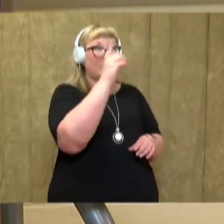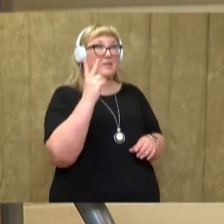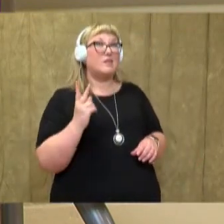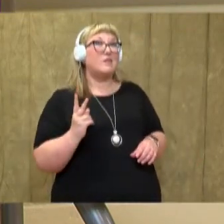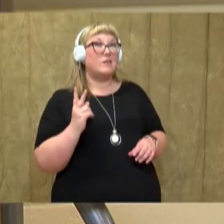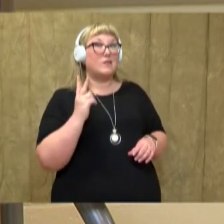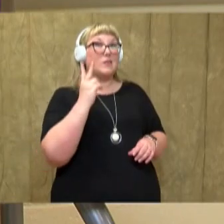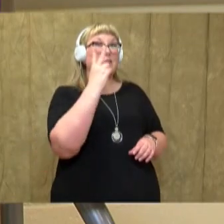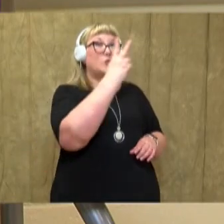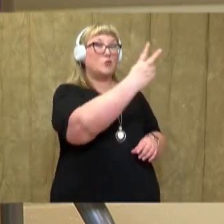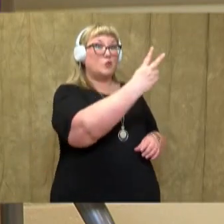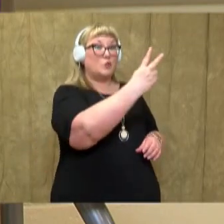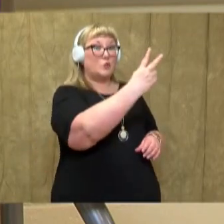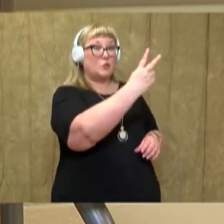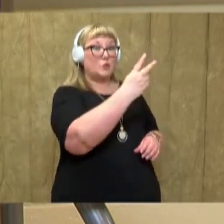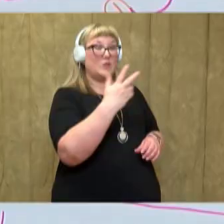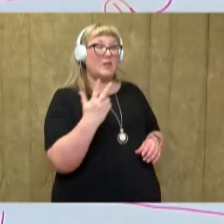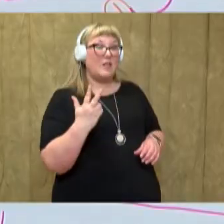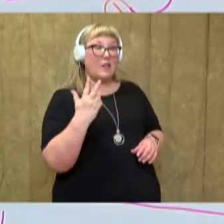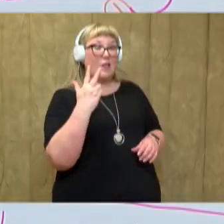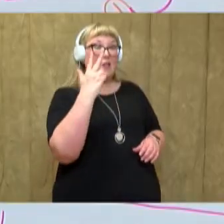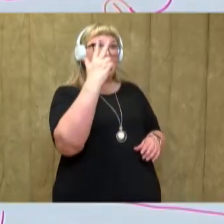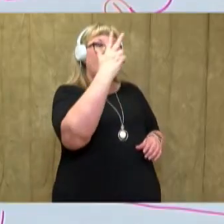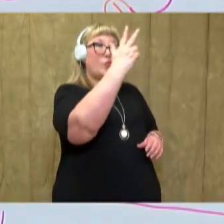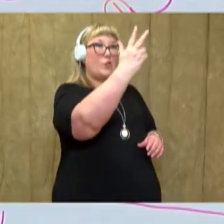1, 2,